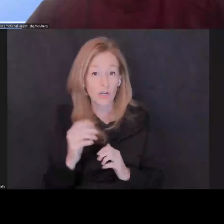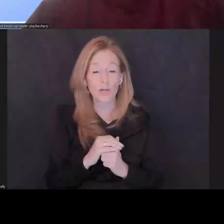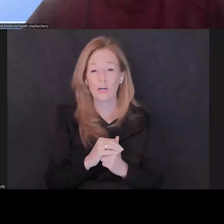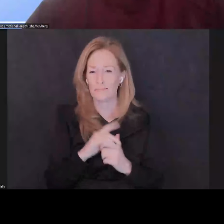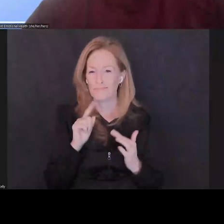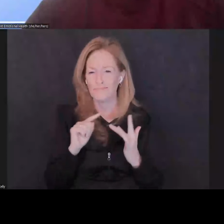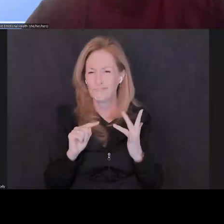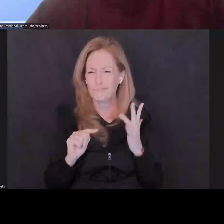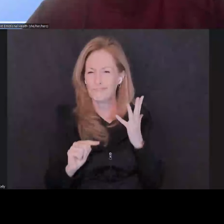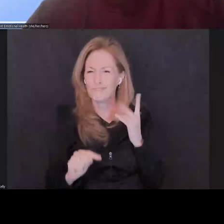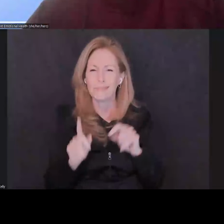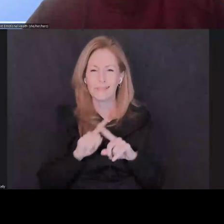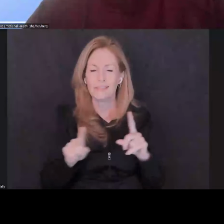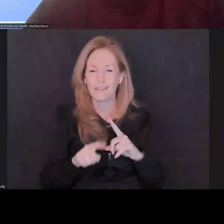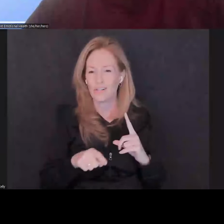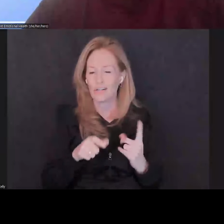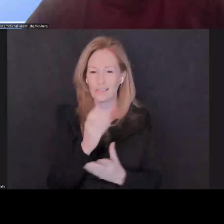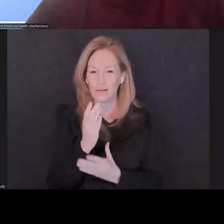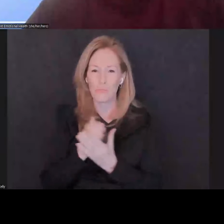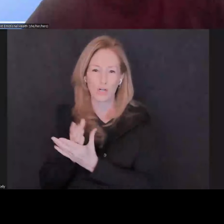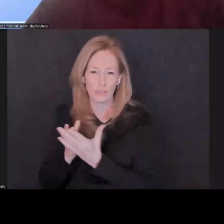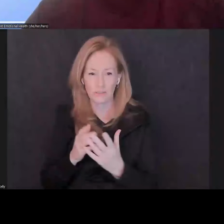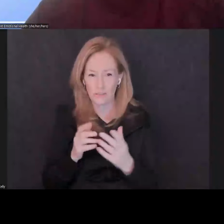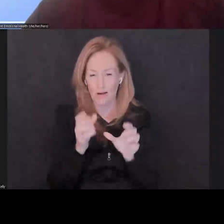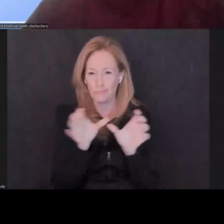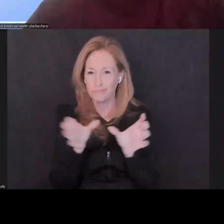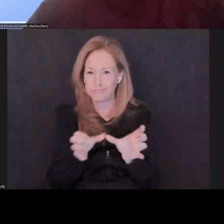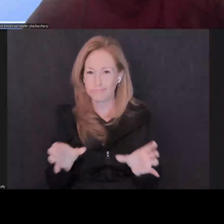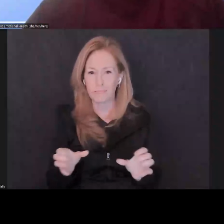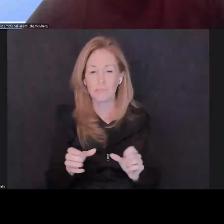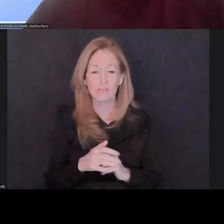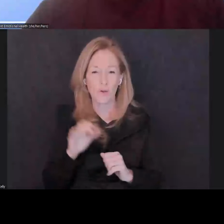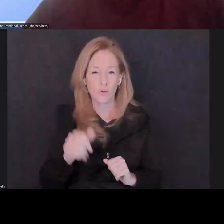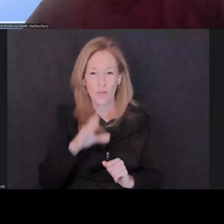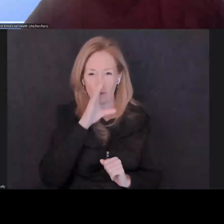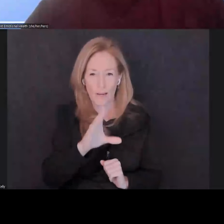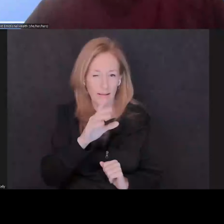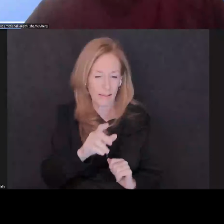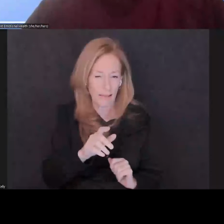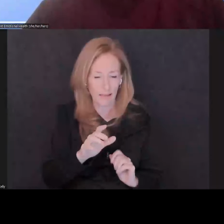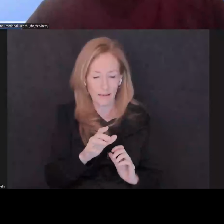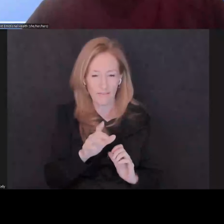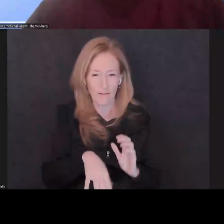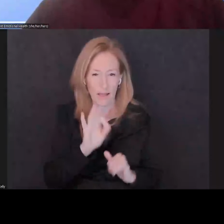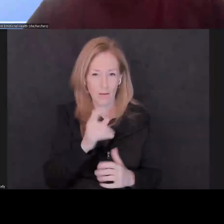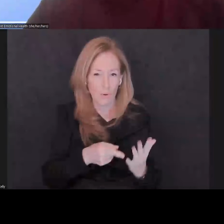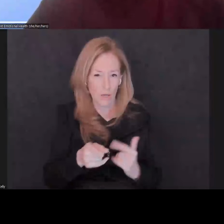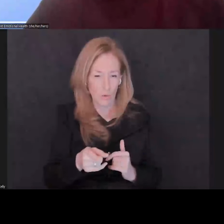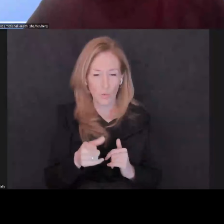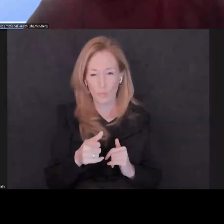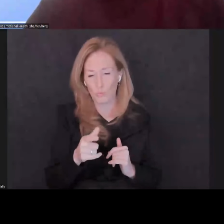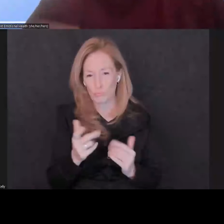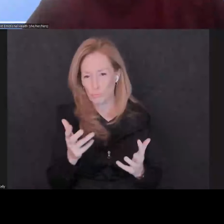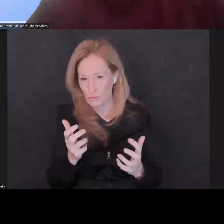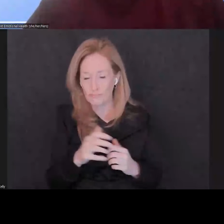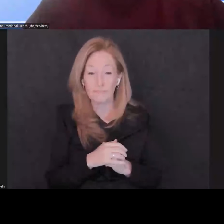various segments broken out so you can go directly to what you may be looking for. And again, it is the recent highlights,